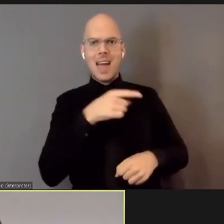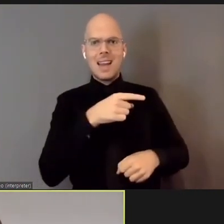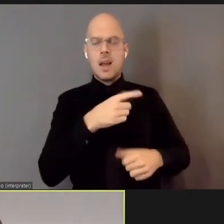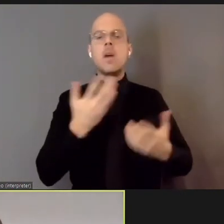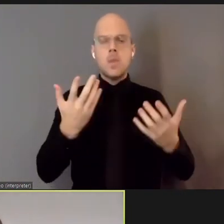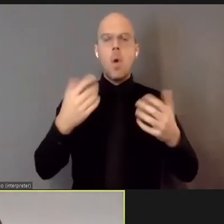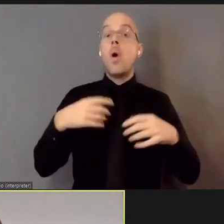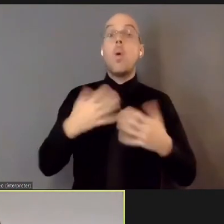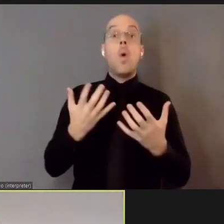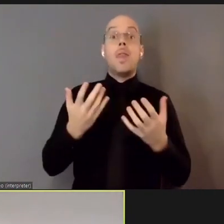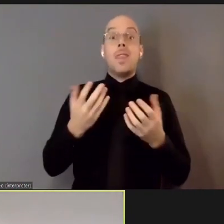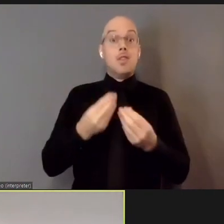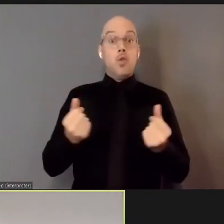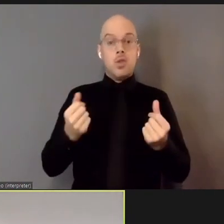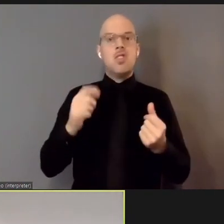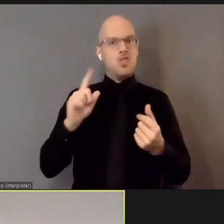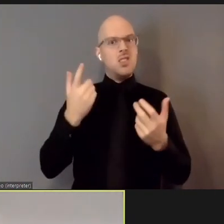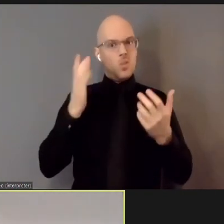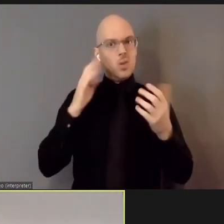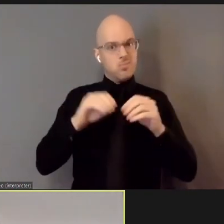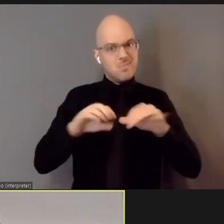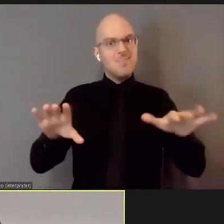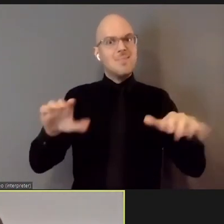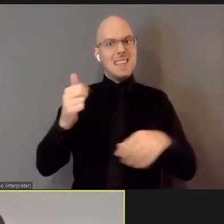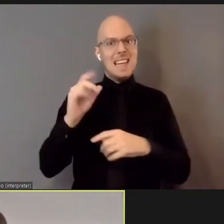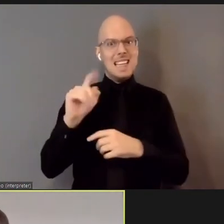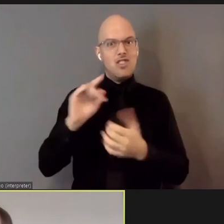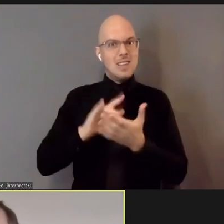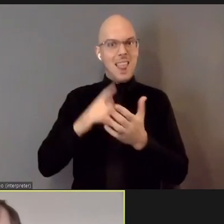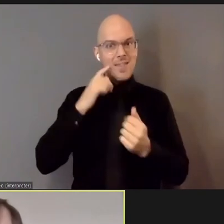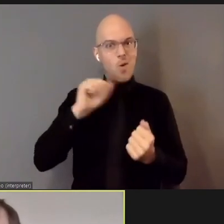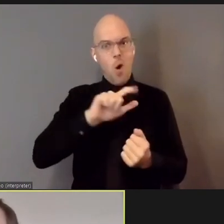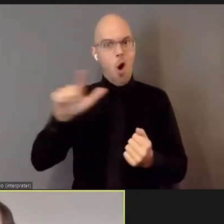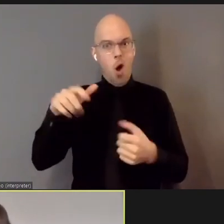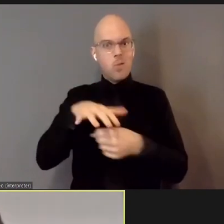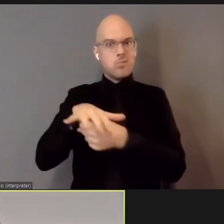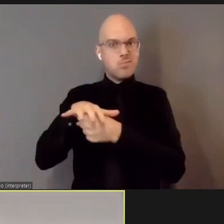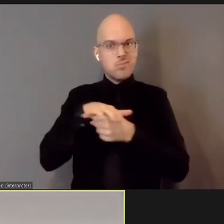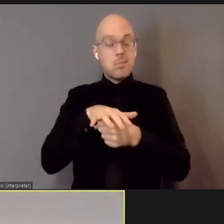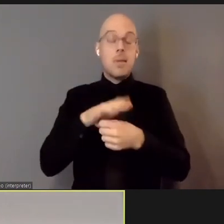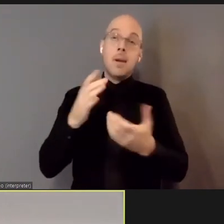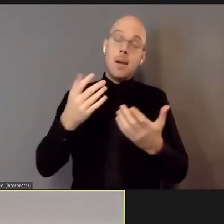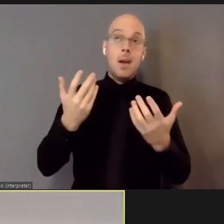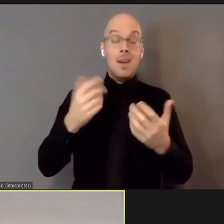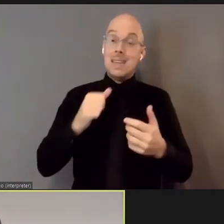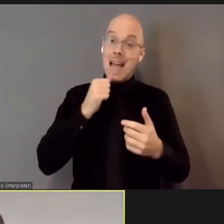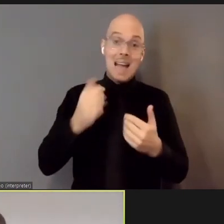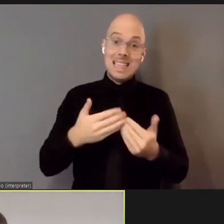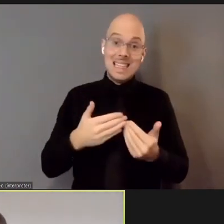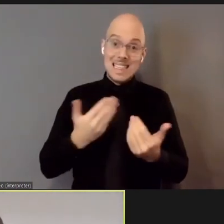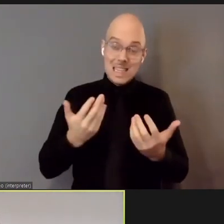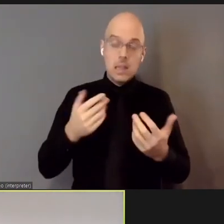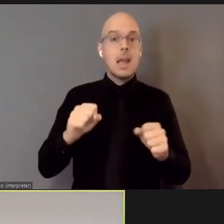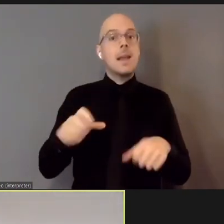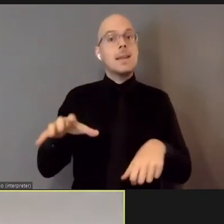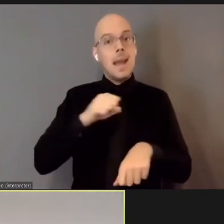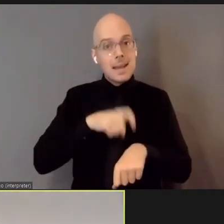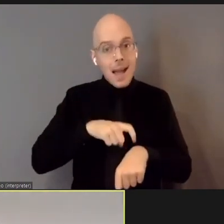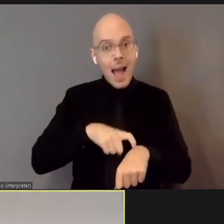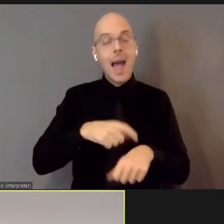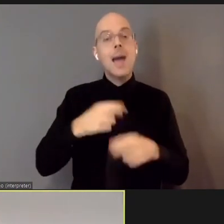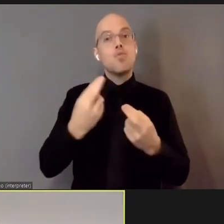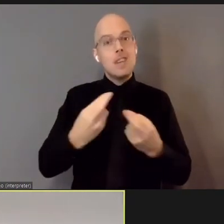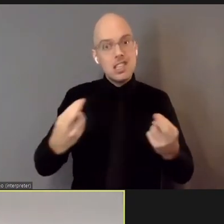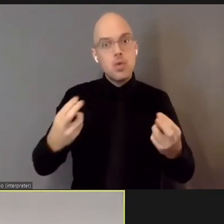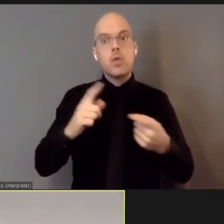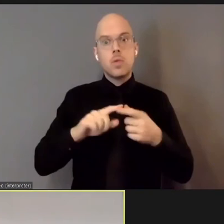move to 10-digit dialing. I say simply, but it in fact can be somewhat complicated. It takes time, resources, and